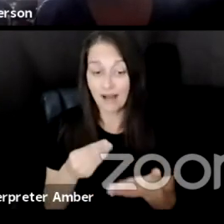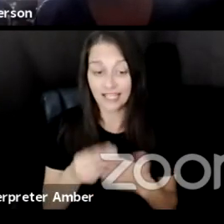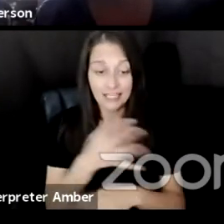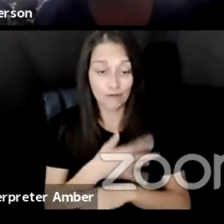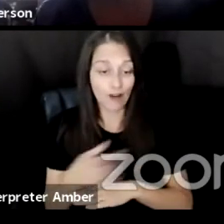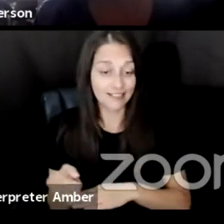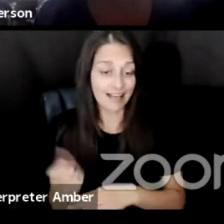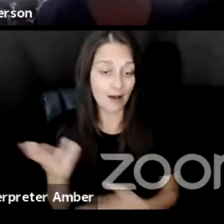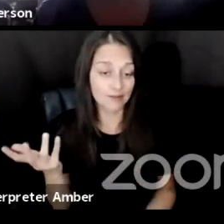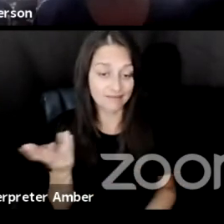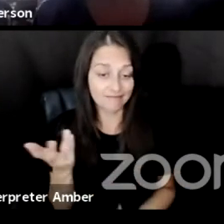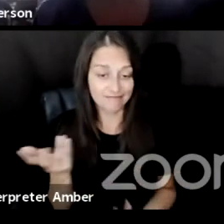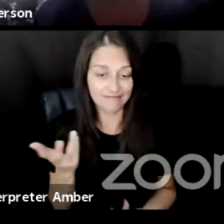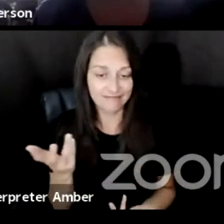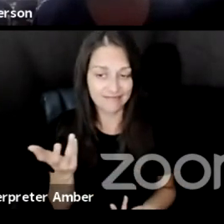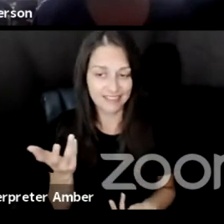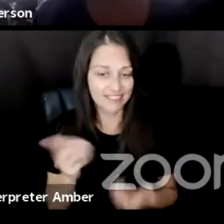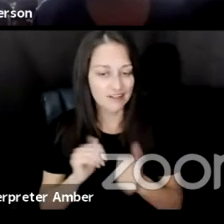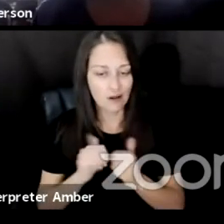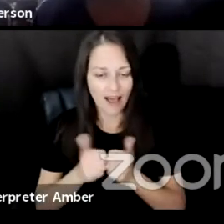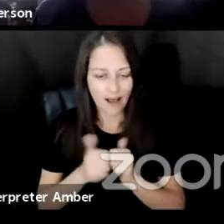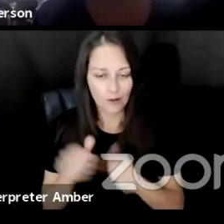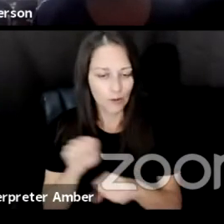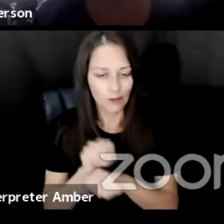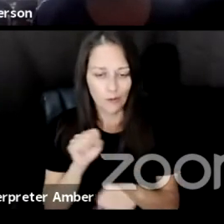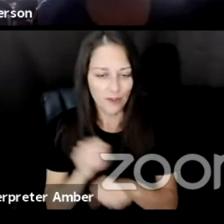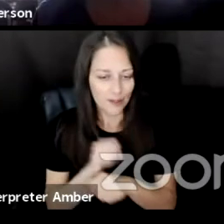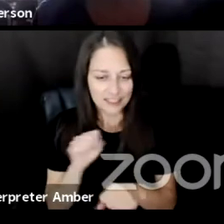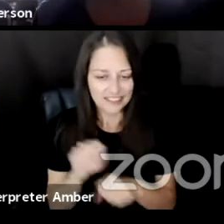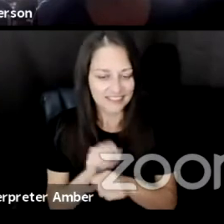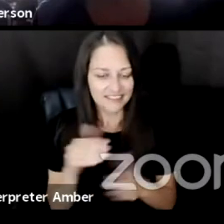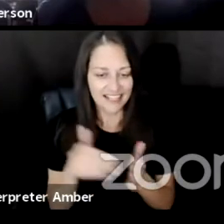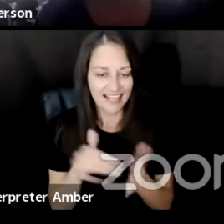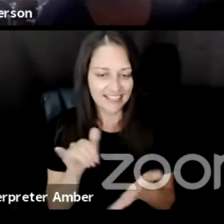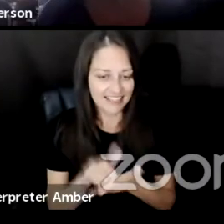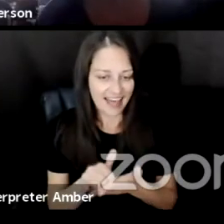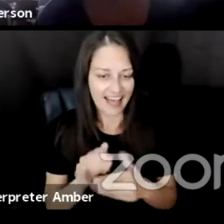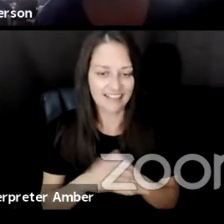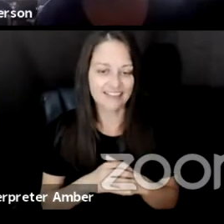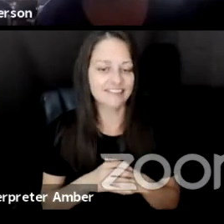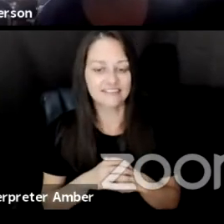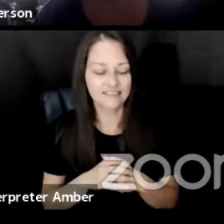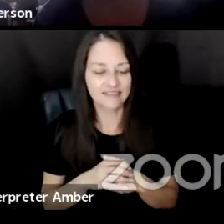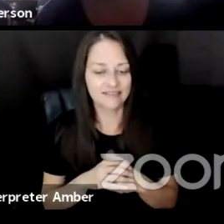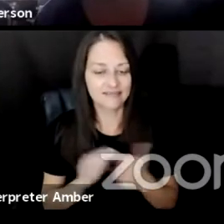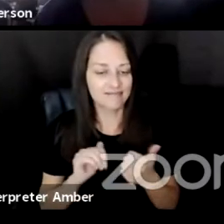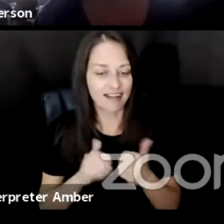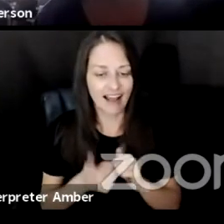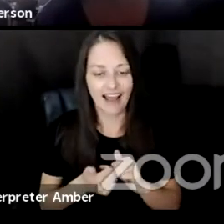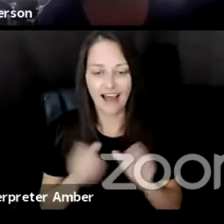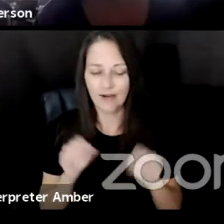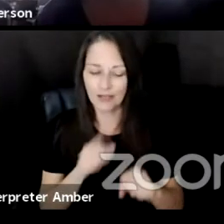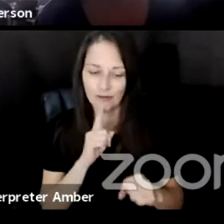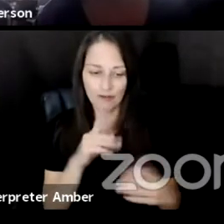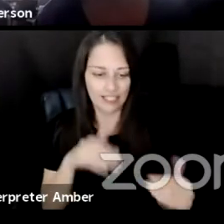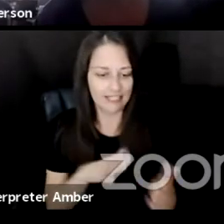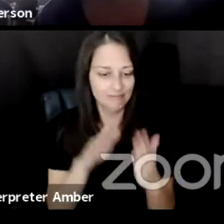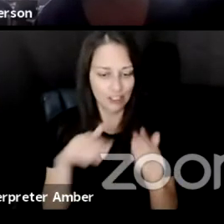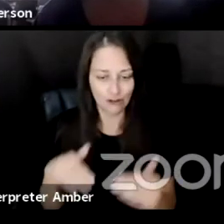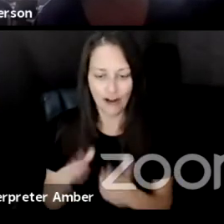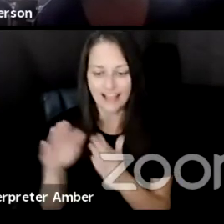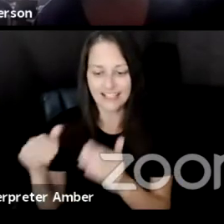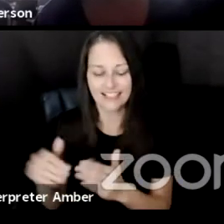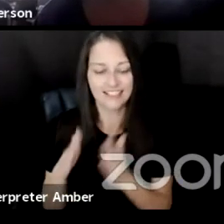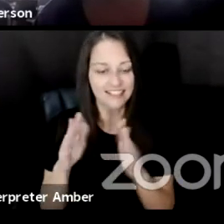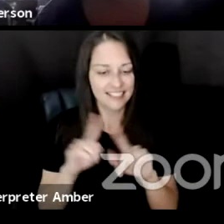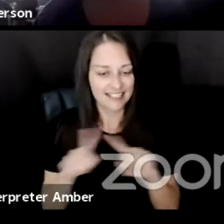you insulate against that, right? How do you come at it from all sides, address the really deep stuff that has to